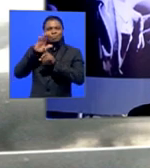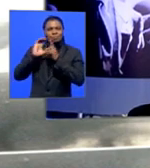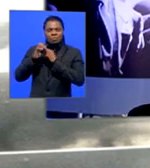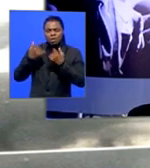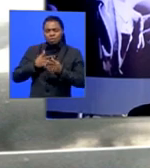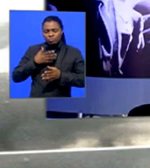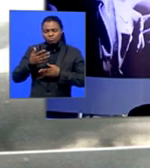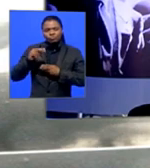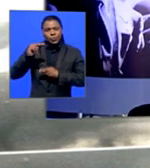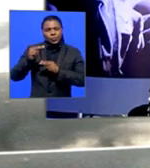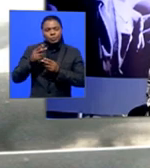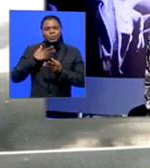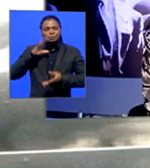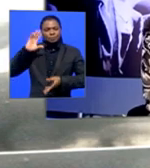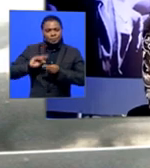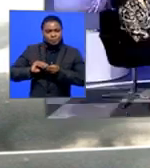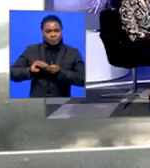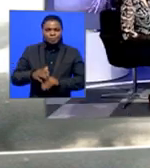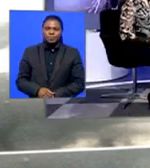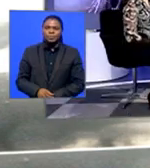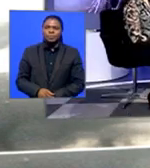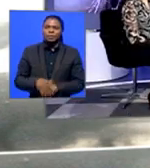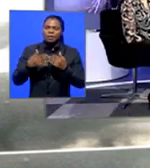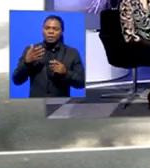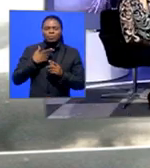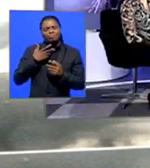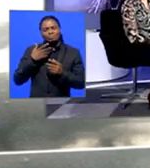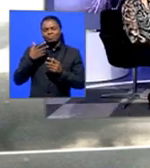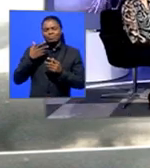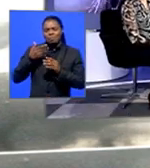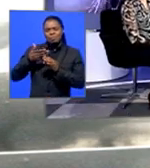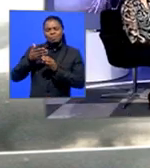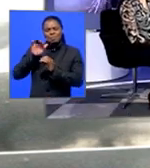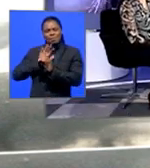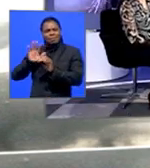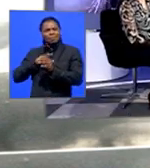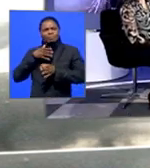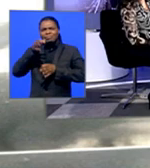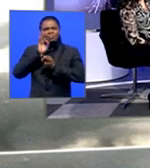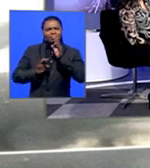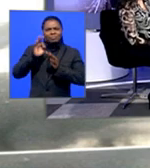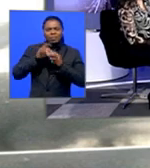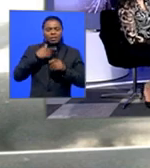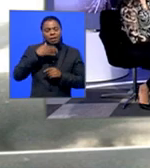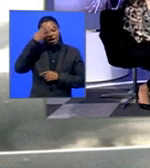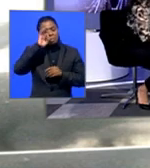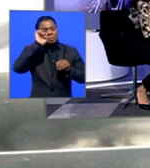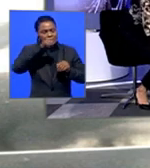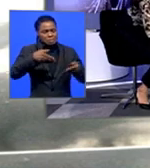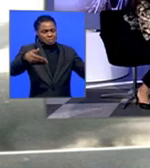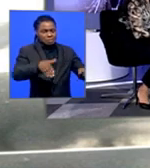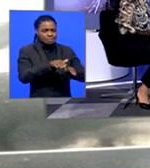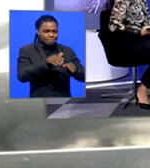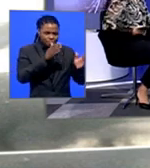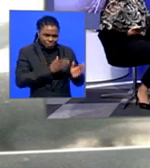start wrapping it up shortly. But we just sort of looking behind the scenes now. Everything you're going to see is part of the state funeral, but behind there, the